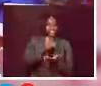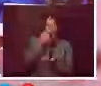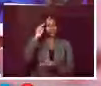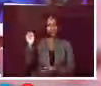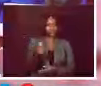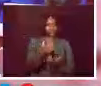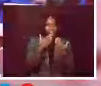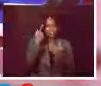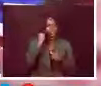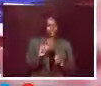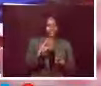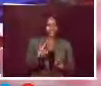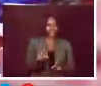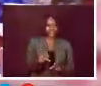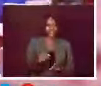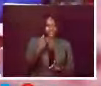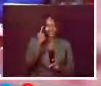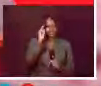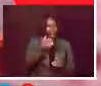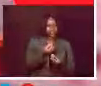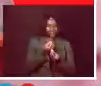I thank you very much for the opportunity to provide this information.